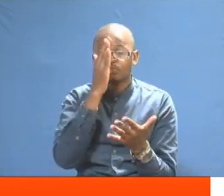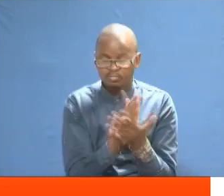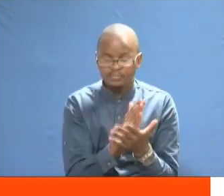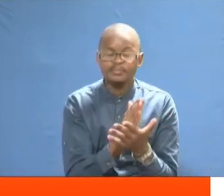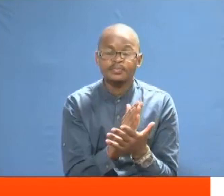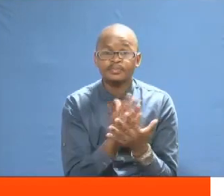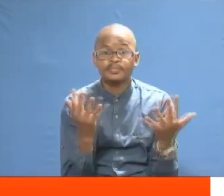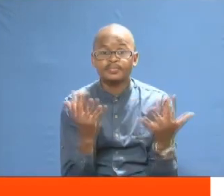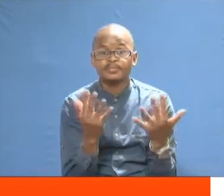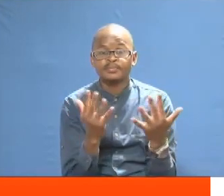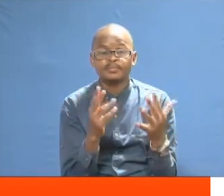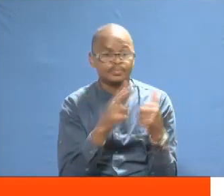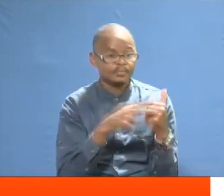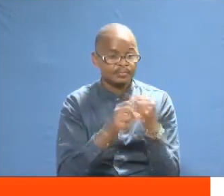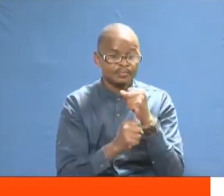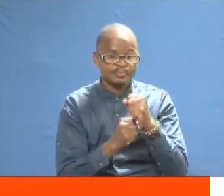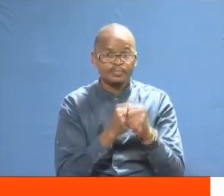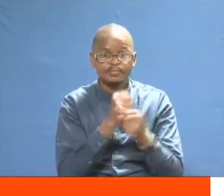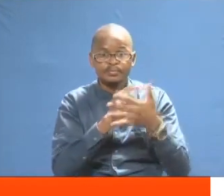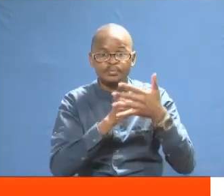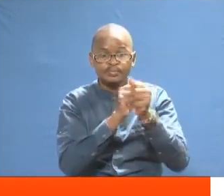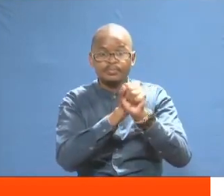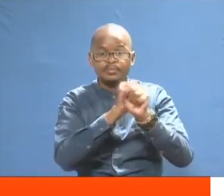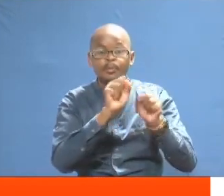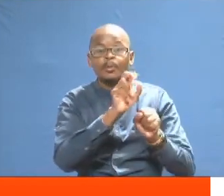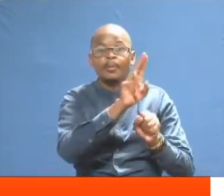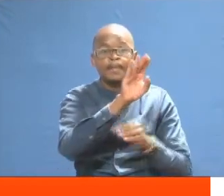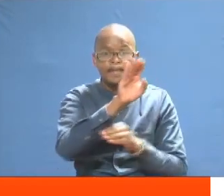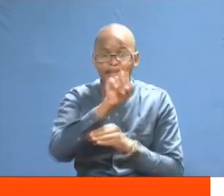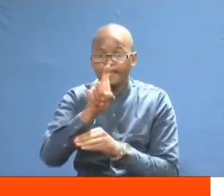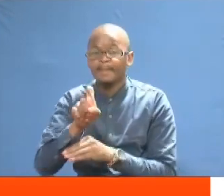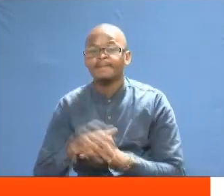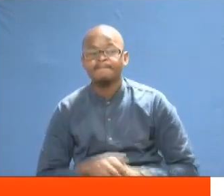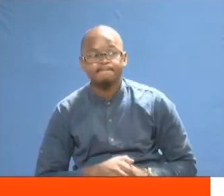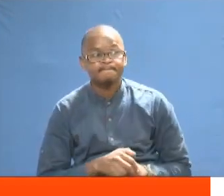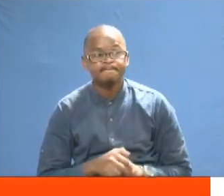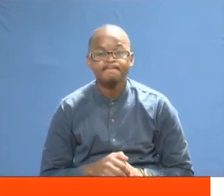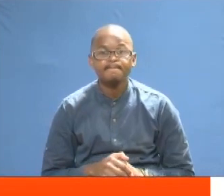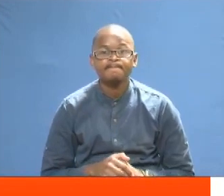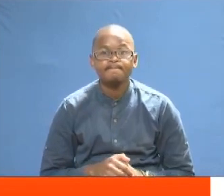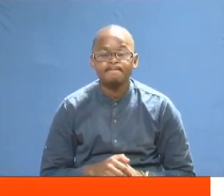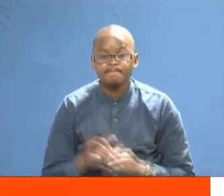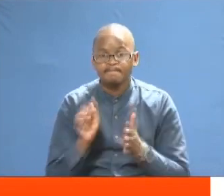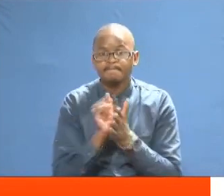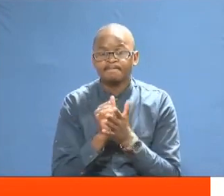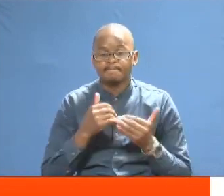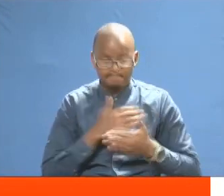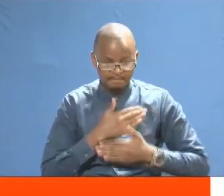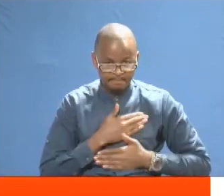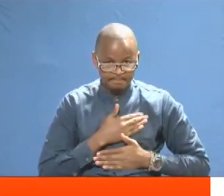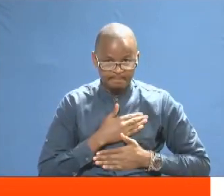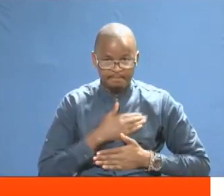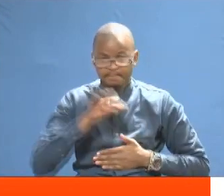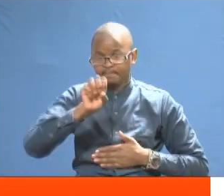tell, where have you been 7 years, you should be asking also President Uhuru the same question. All right, that has been Honorable